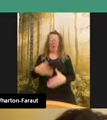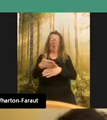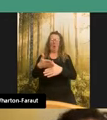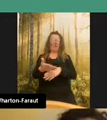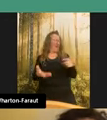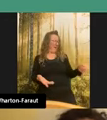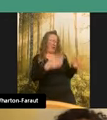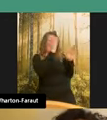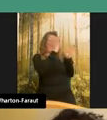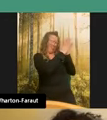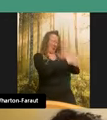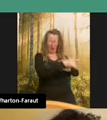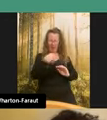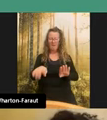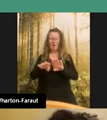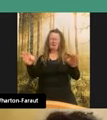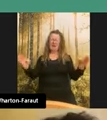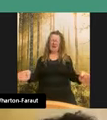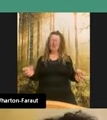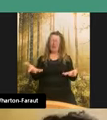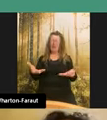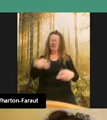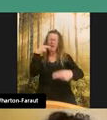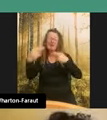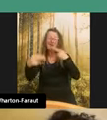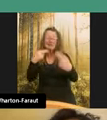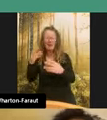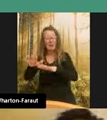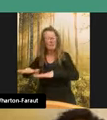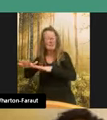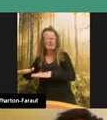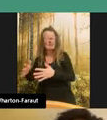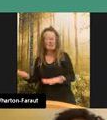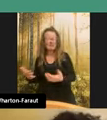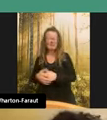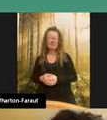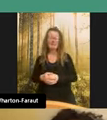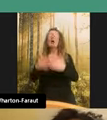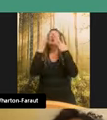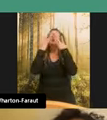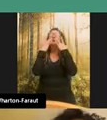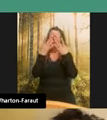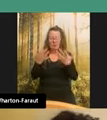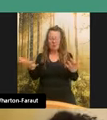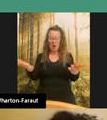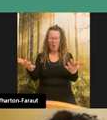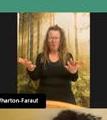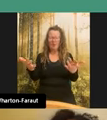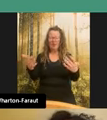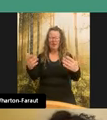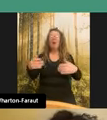So the space is just, so this is a picture of the porch space. There's a